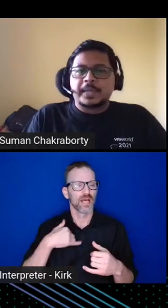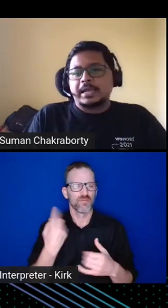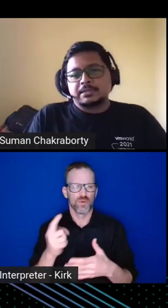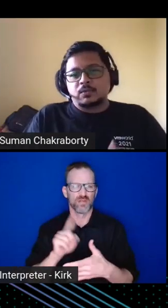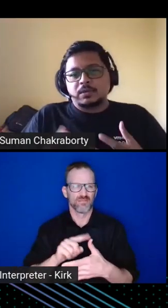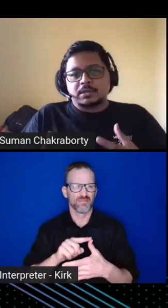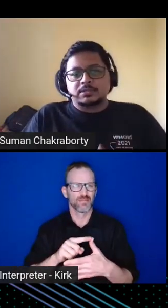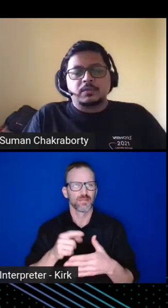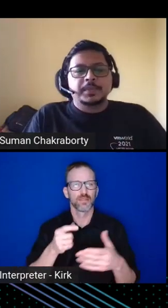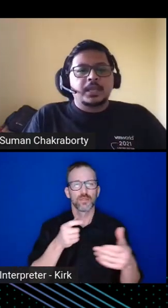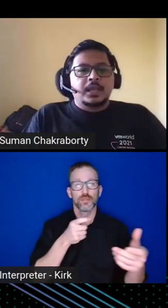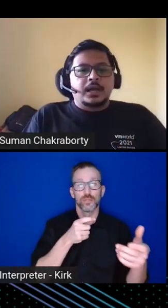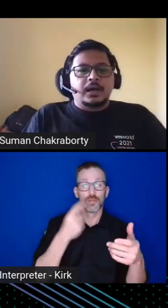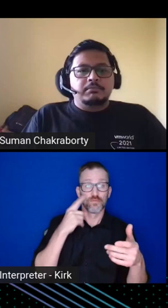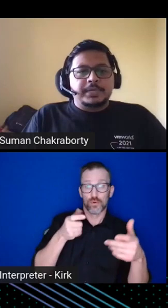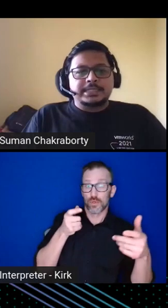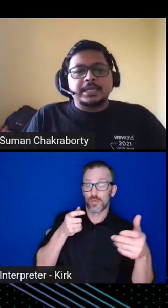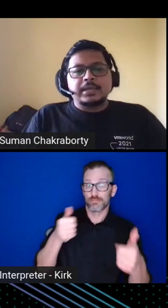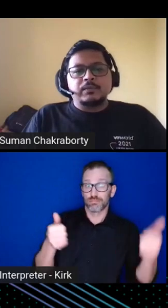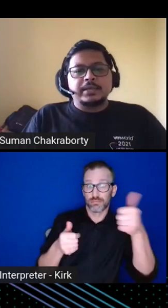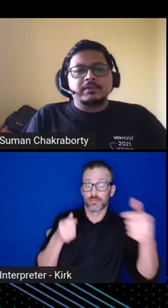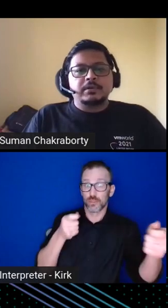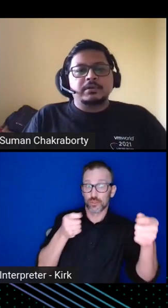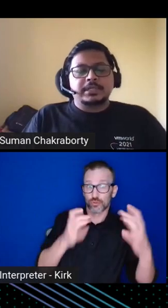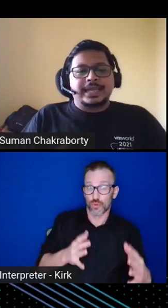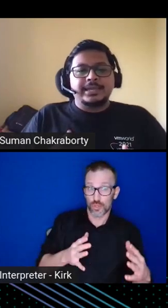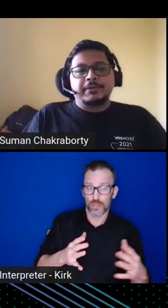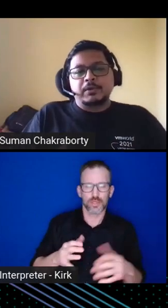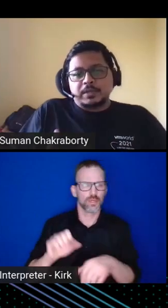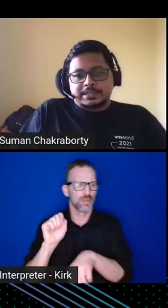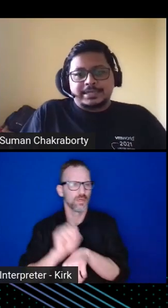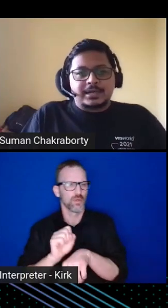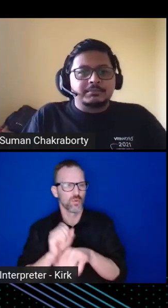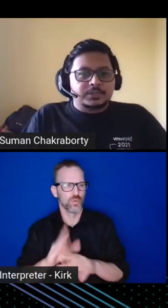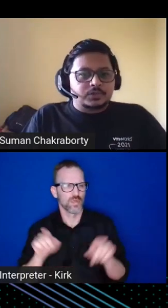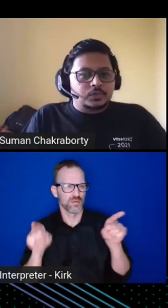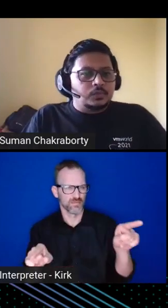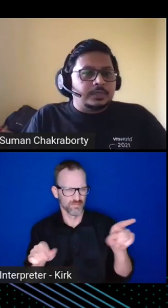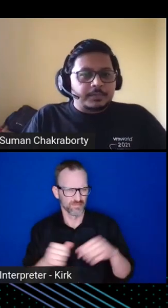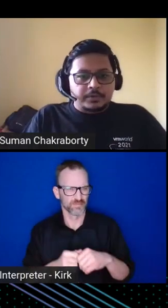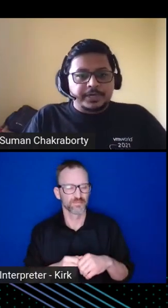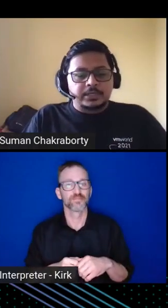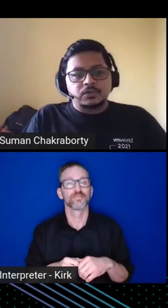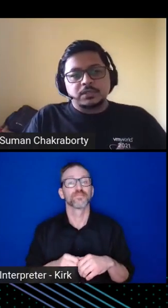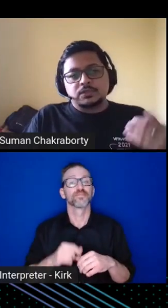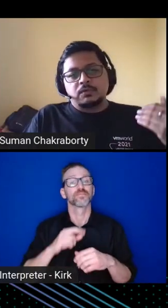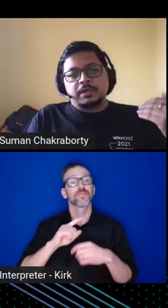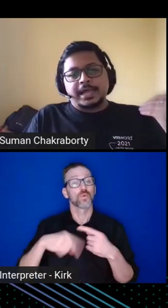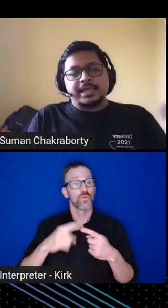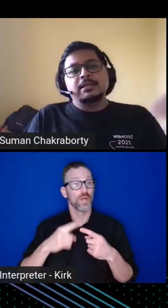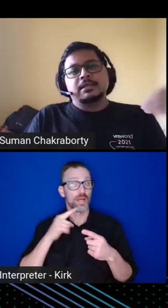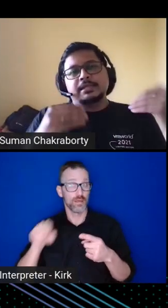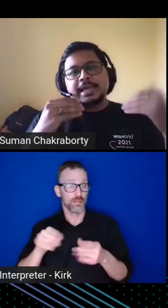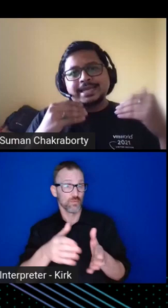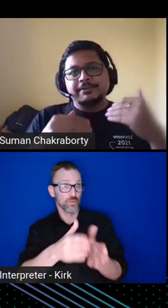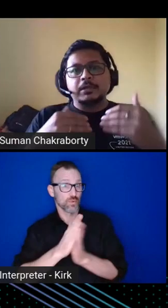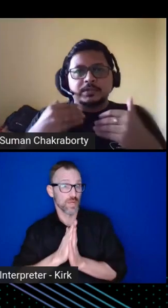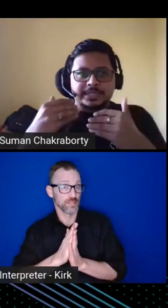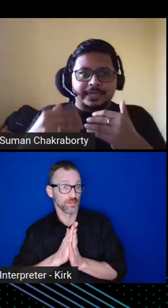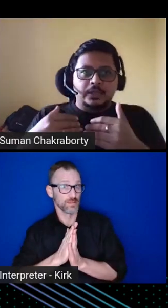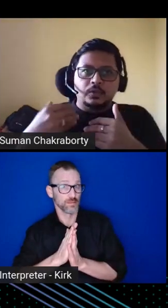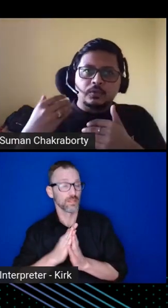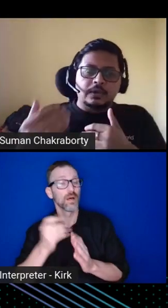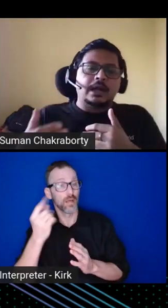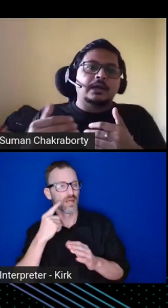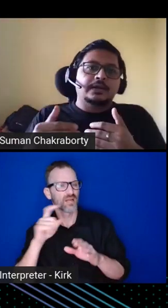controller and as a worker. So basically, whenever any request that comes to the boundary controller, so again, any